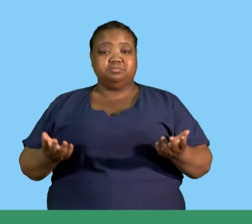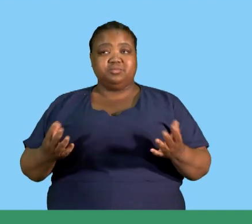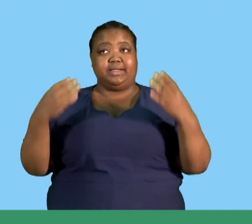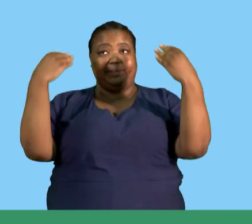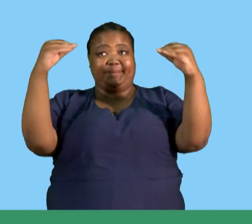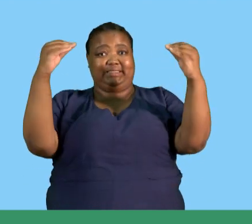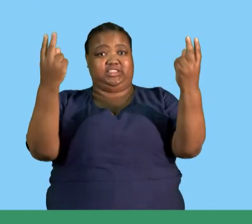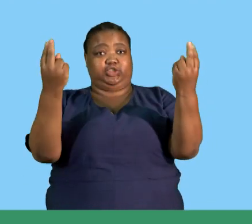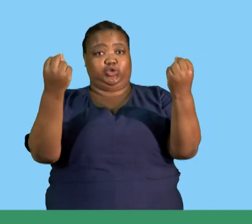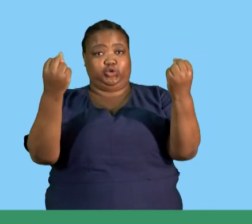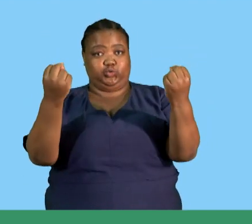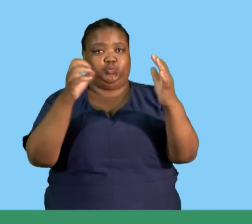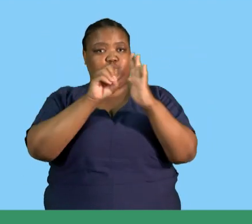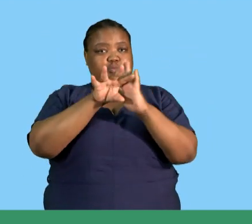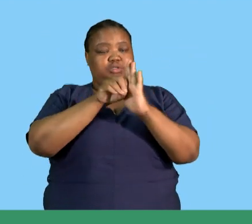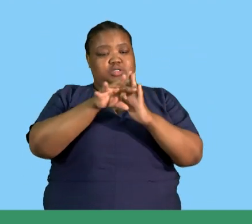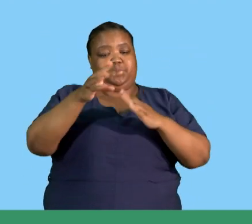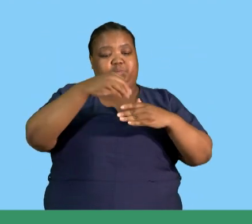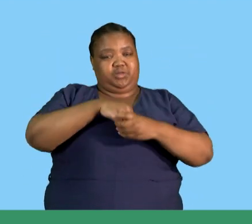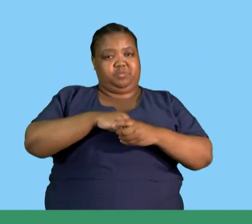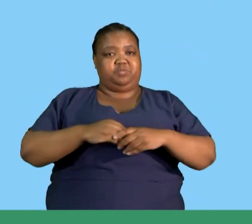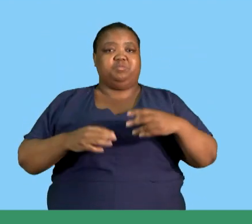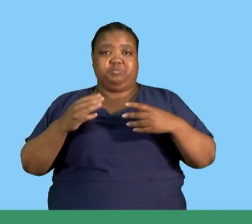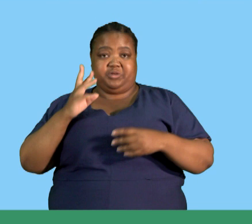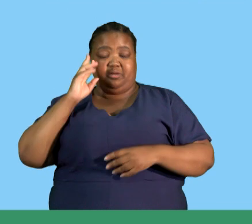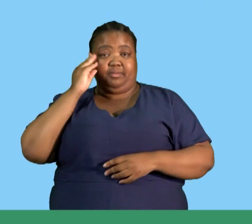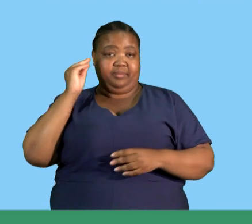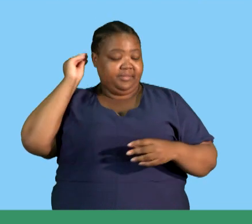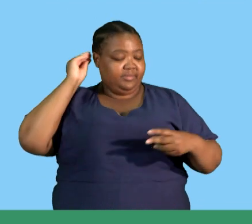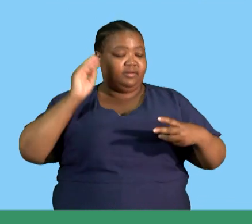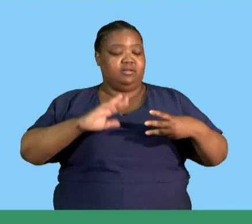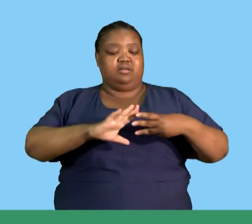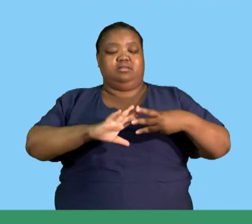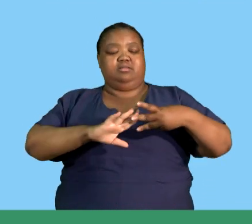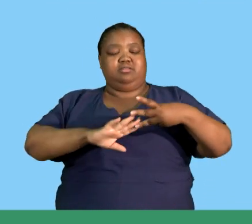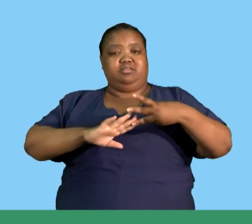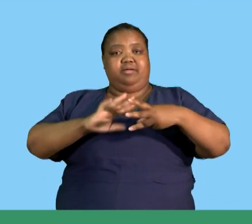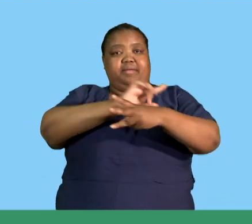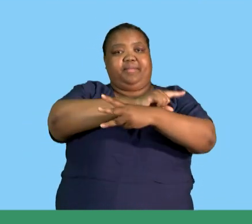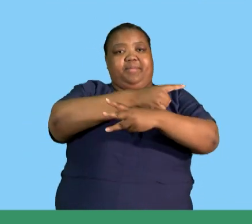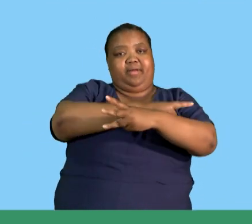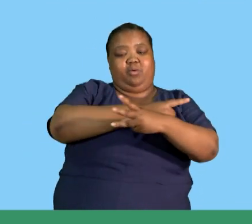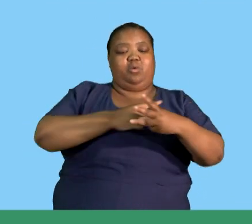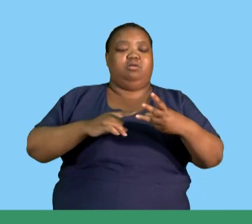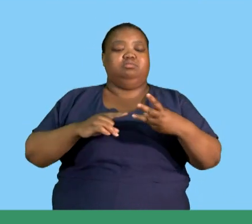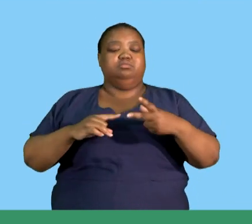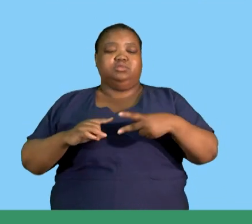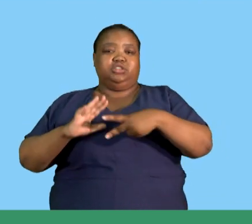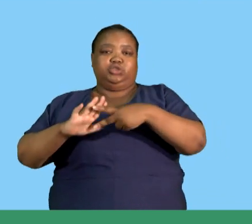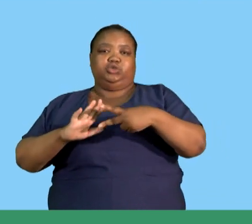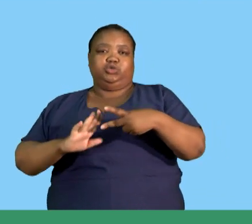of new entrants to the market. Like I said, 3 powers and the